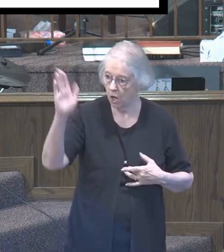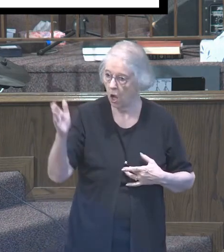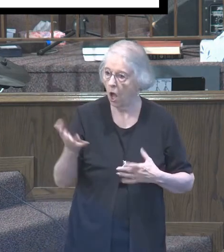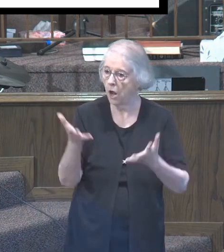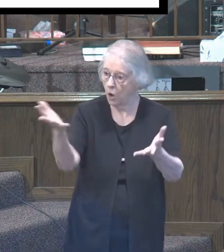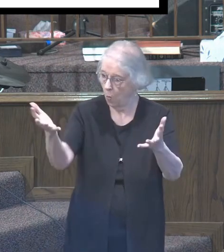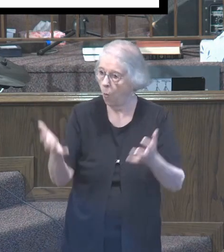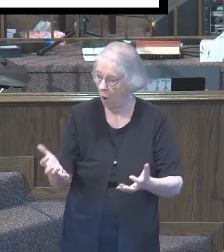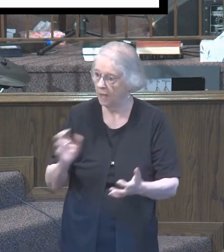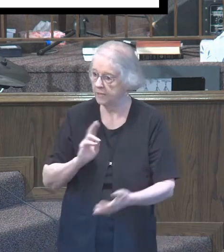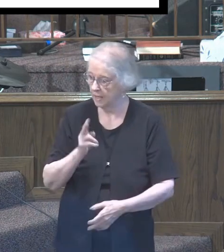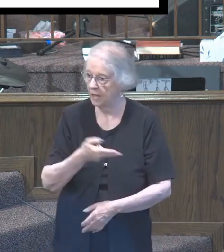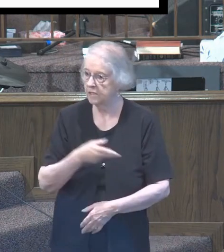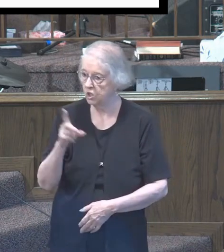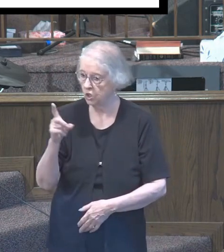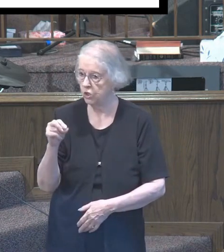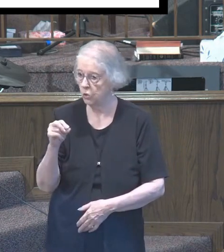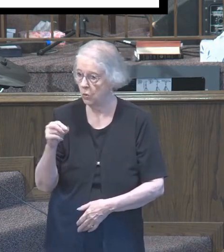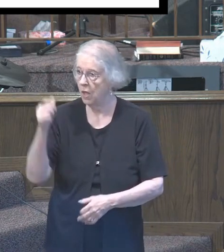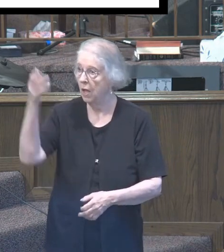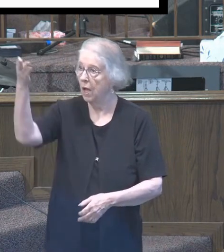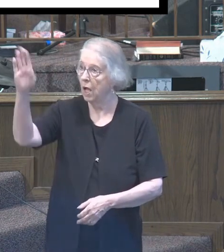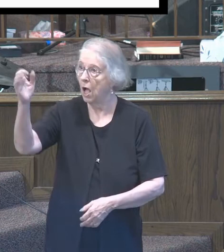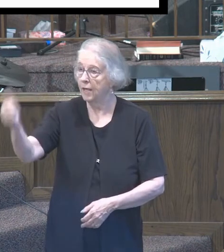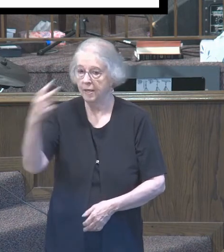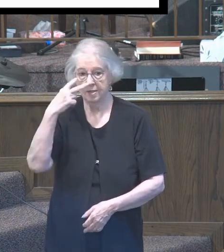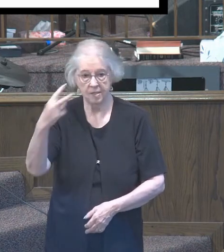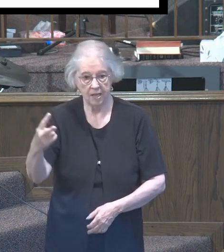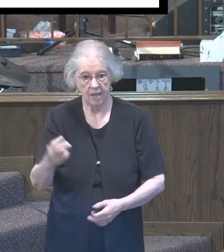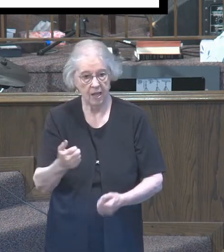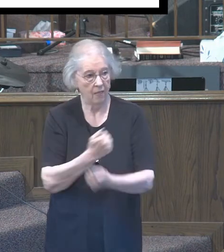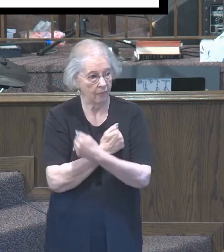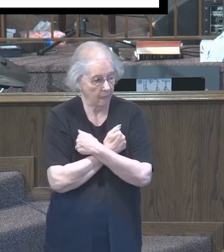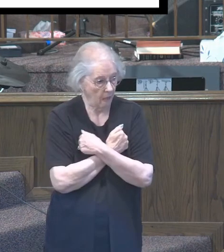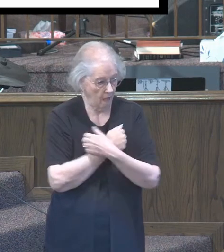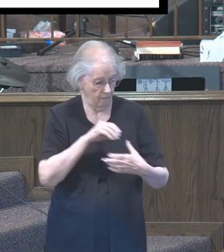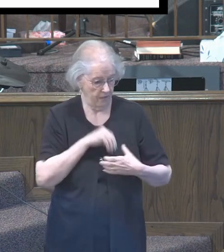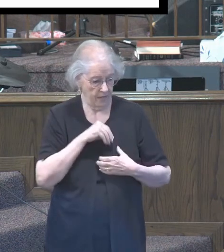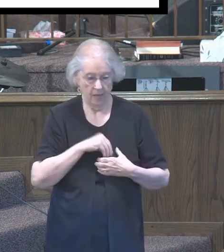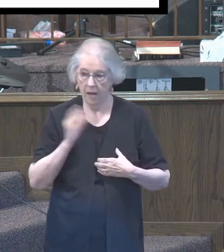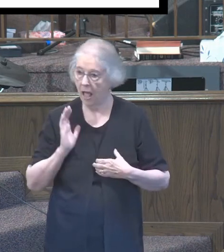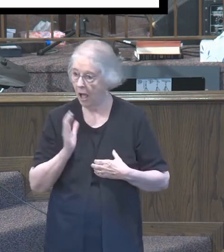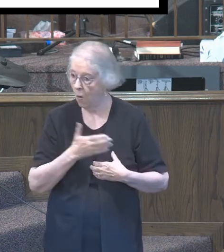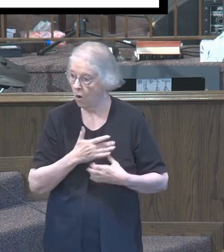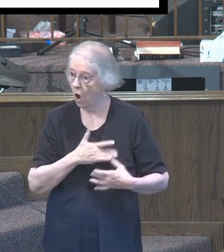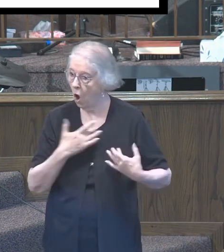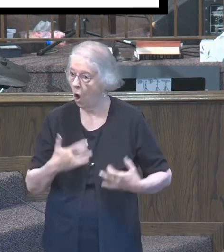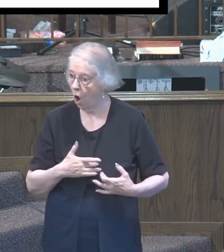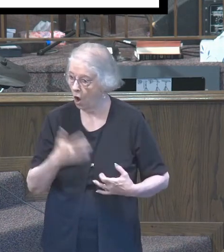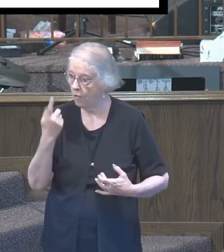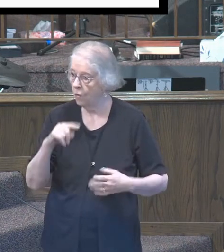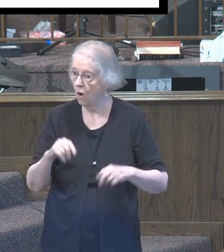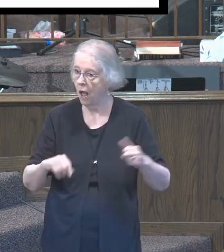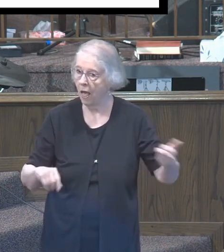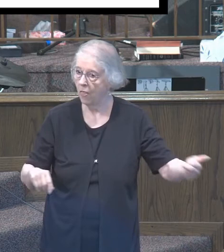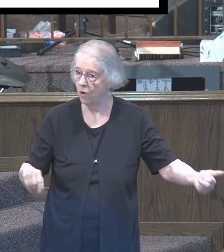who conceived you in love, working behind the scenes, helps you out. And when you come before